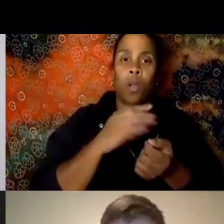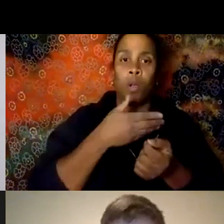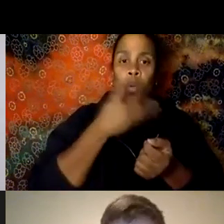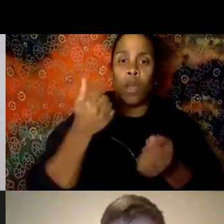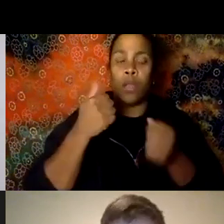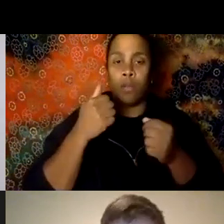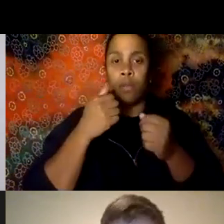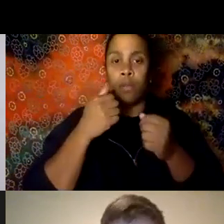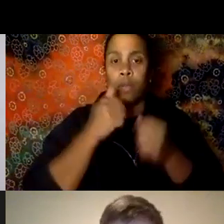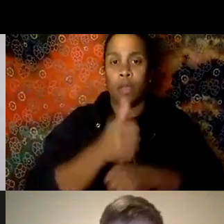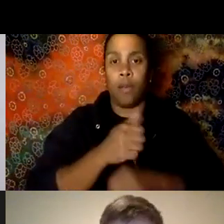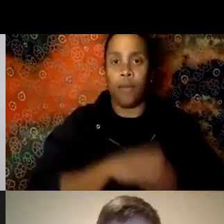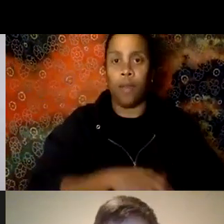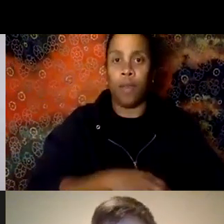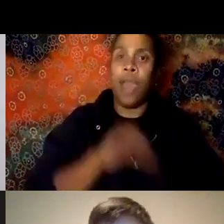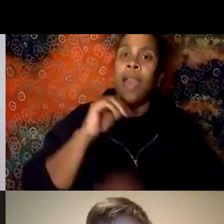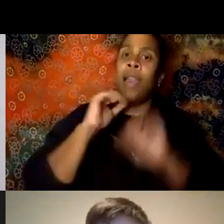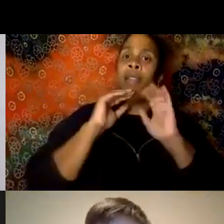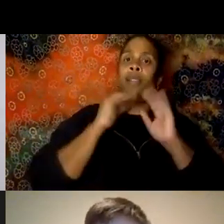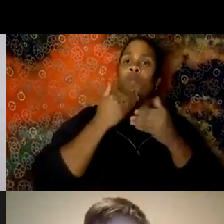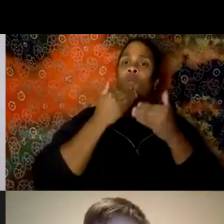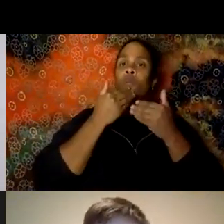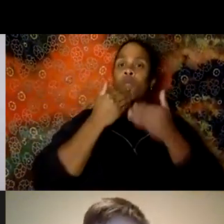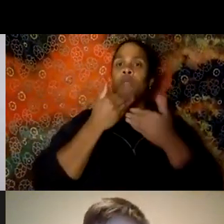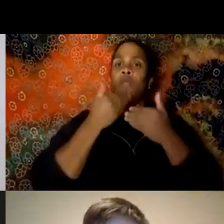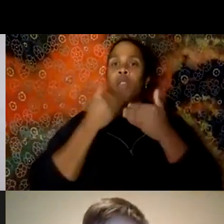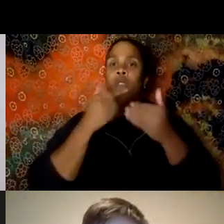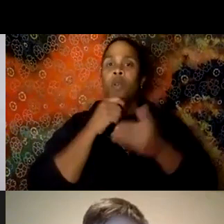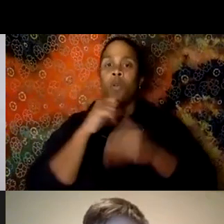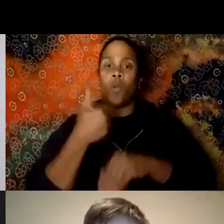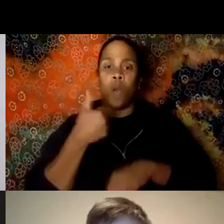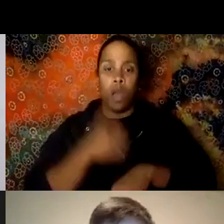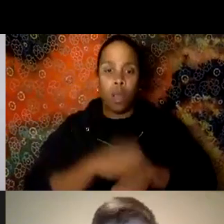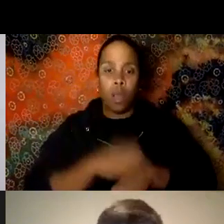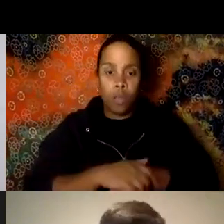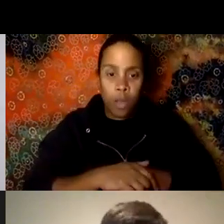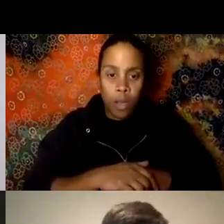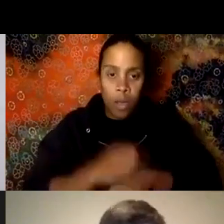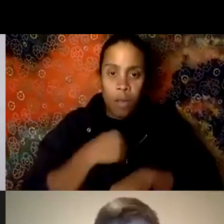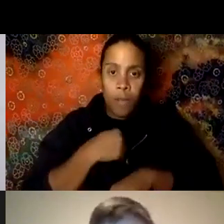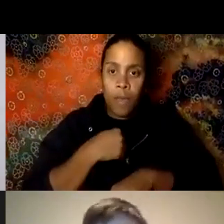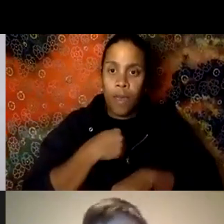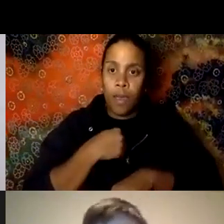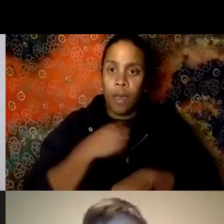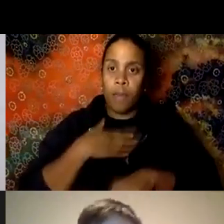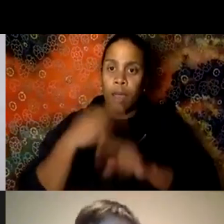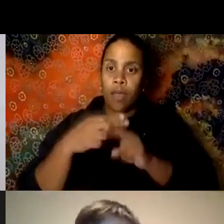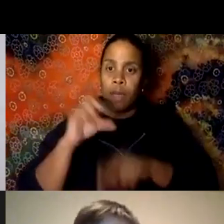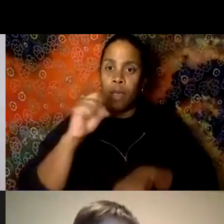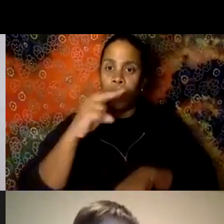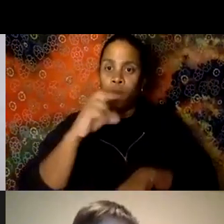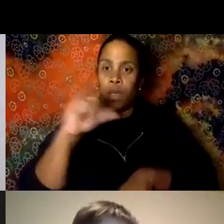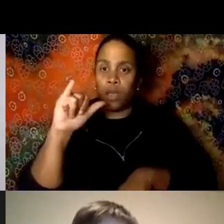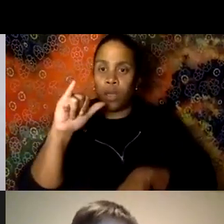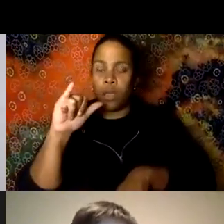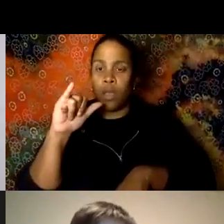That's great. Thank you. All right. Who else wants to share? I'll go ahead. My name is Susy Parker